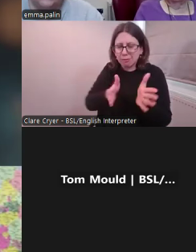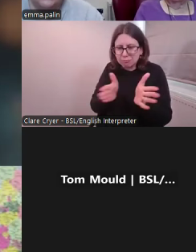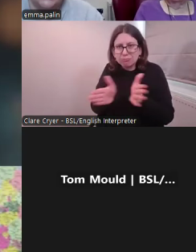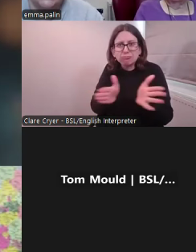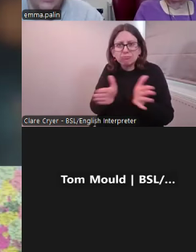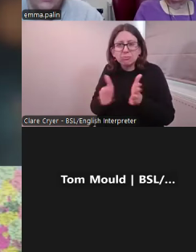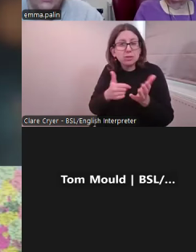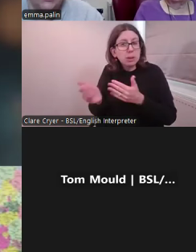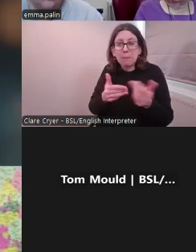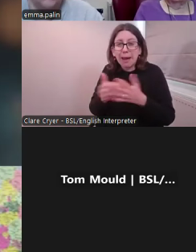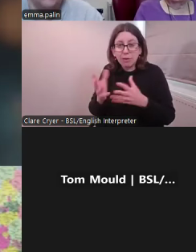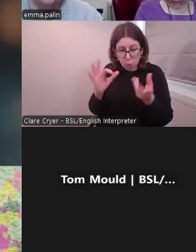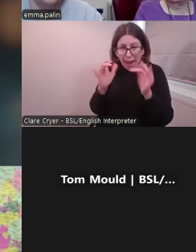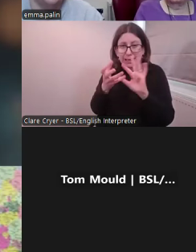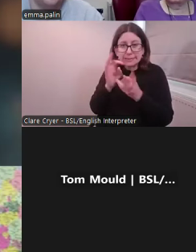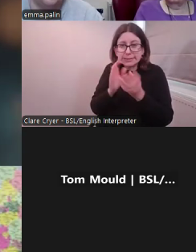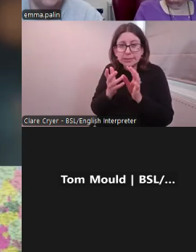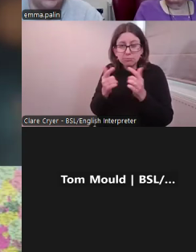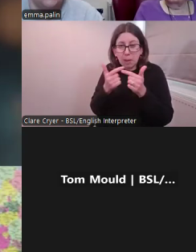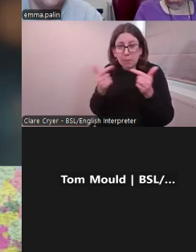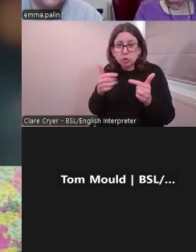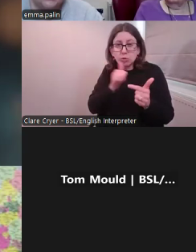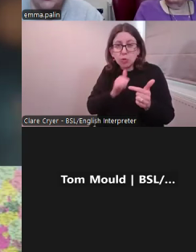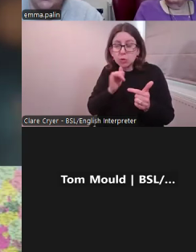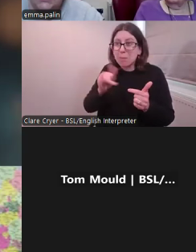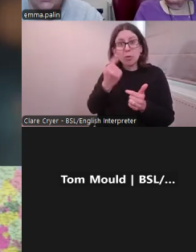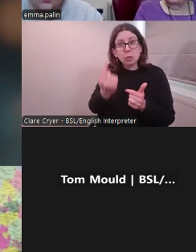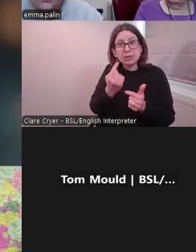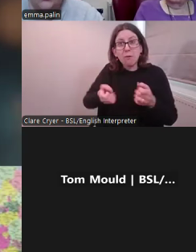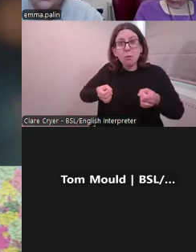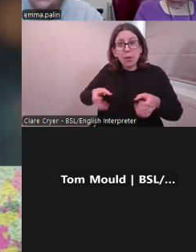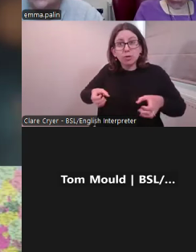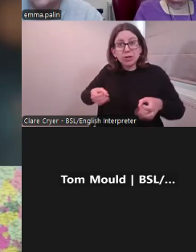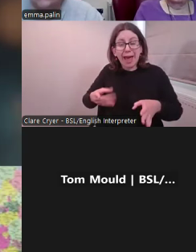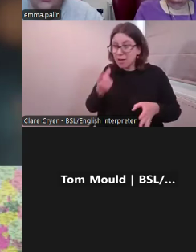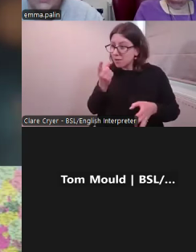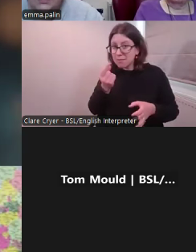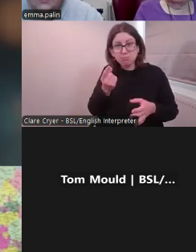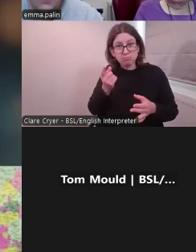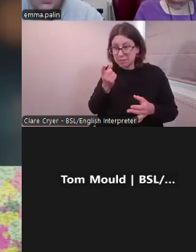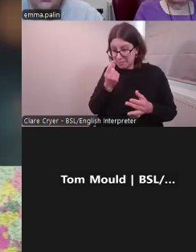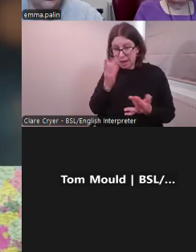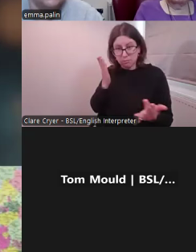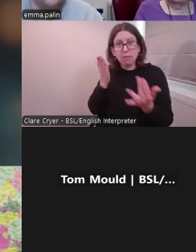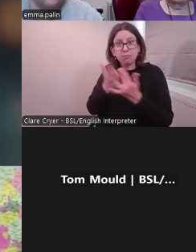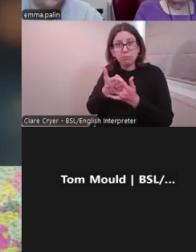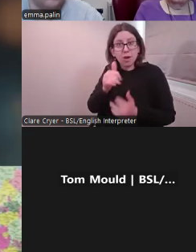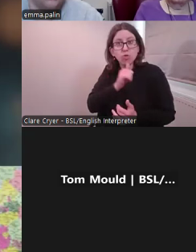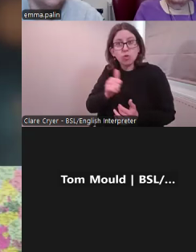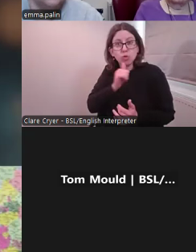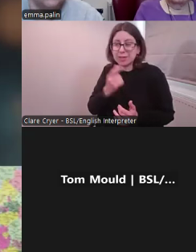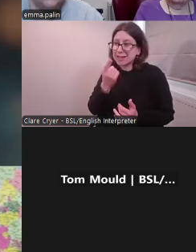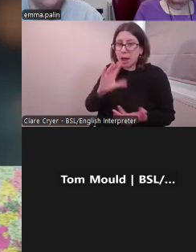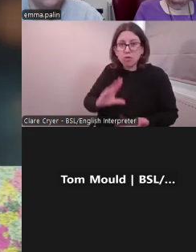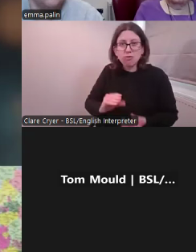of your dexterity, or you could be in a wheelchair, you can still access the wheel. You can still be creative. You can still throw a